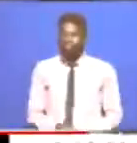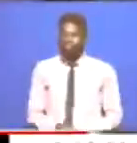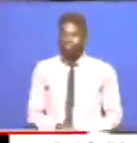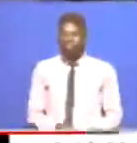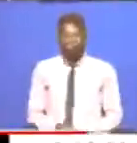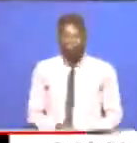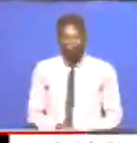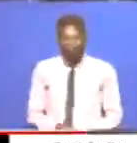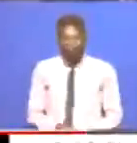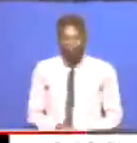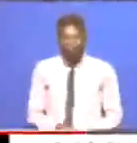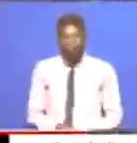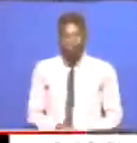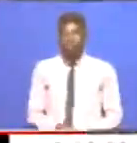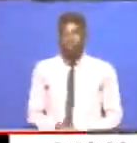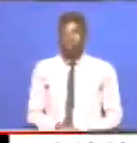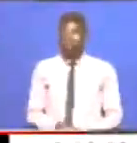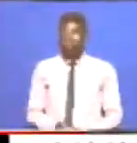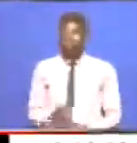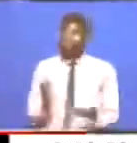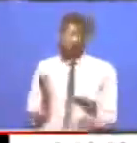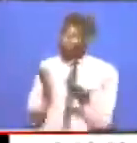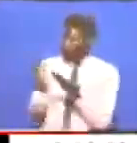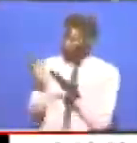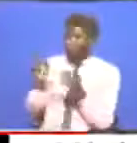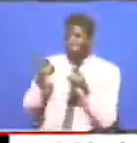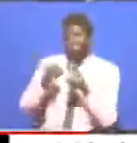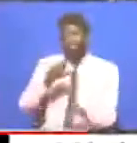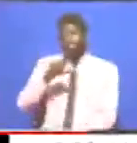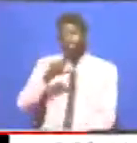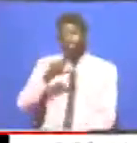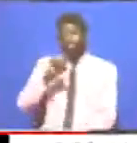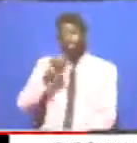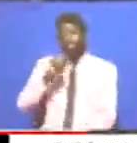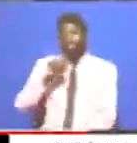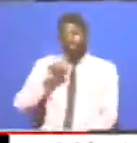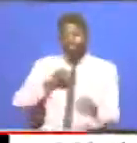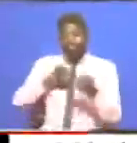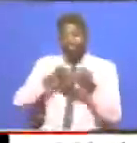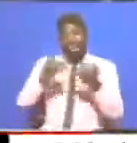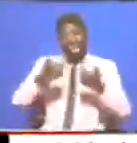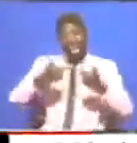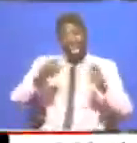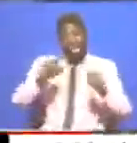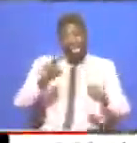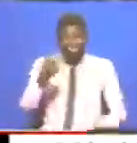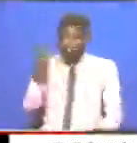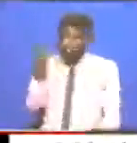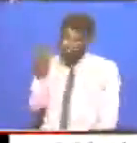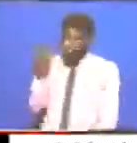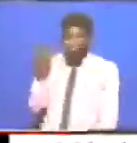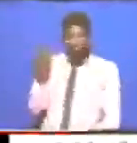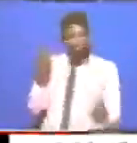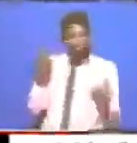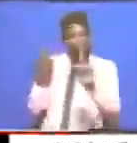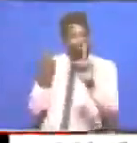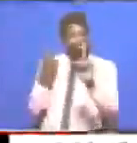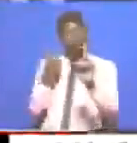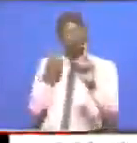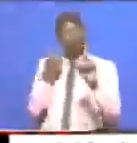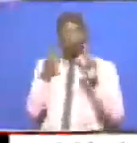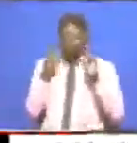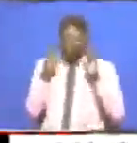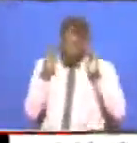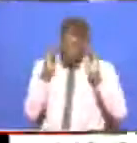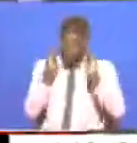Just as Lot's wife in the Bible, we are not allowed to look behind under any circumstances as we head